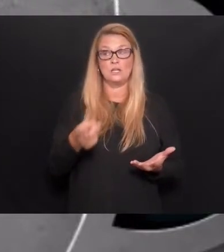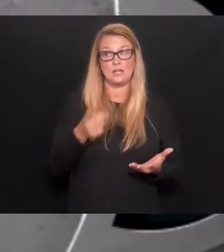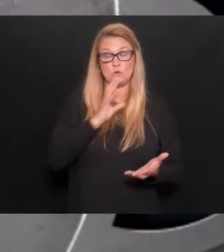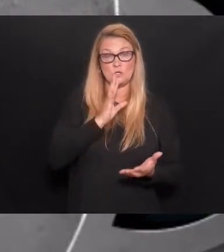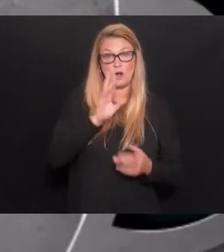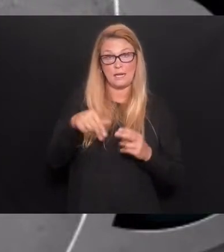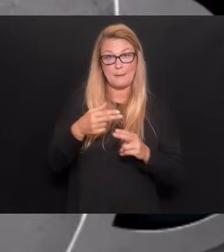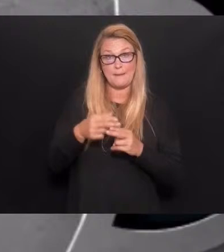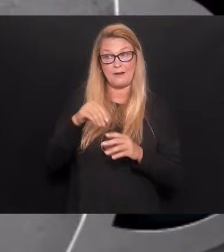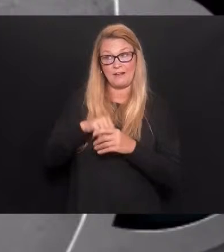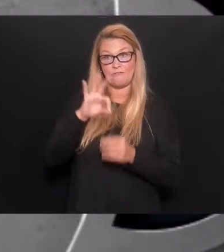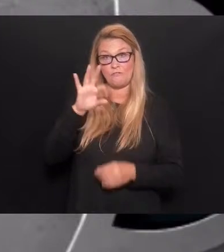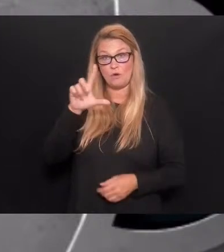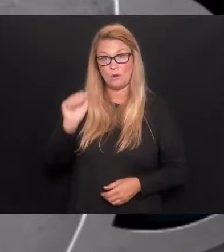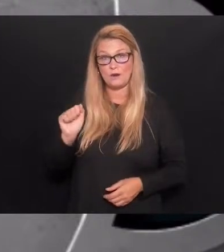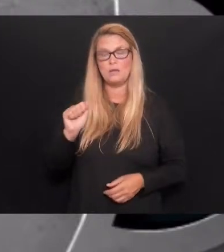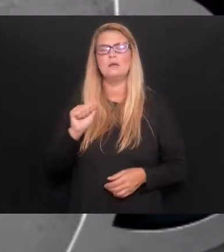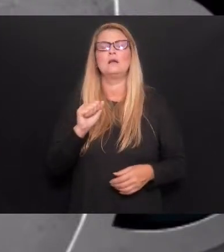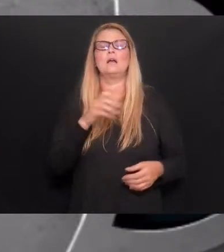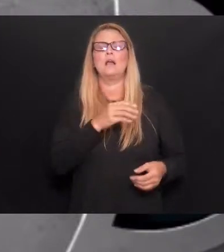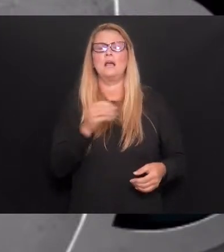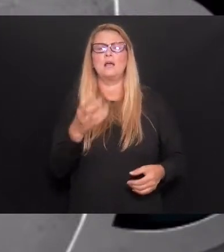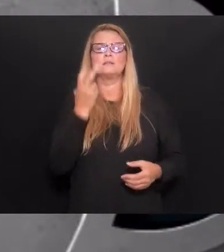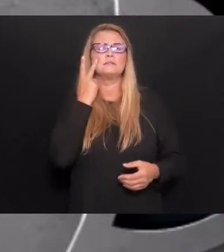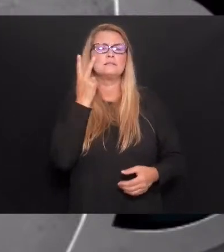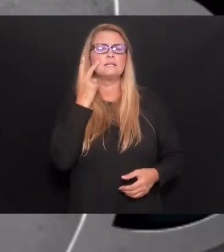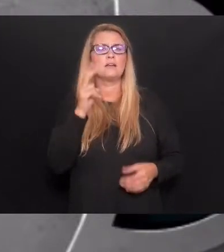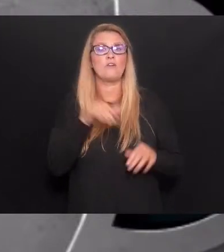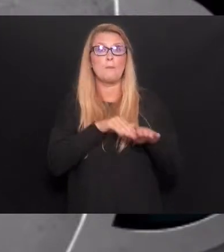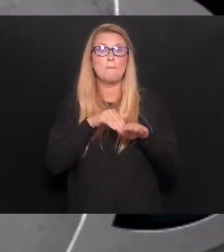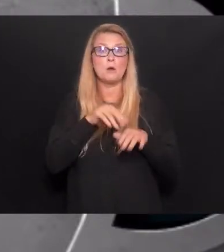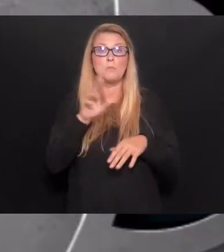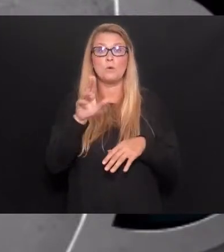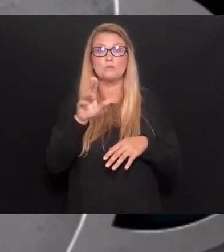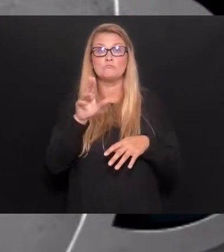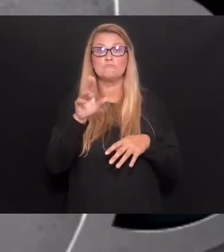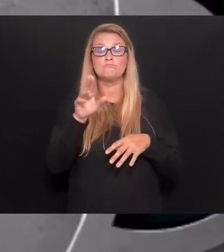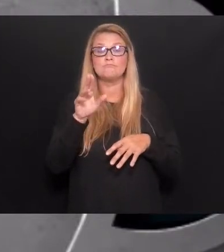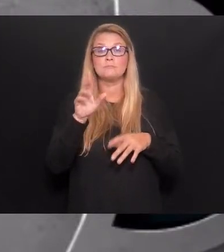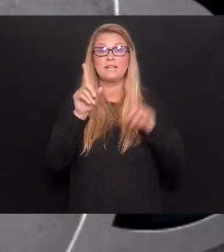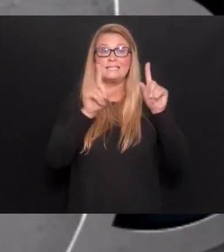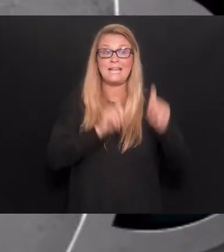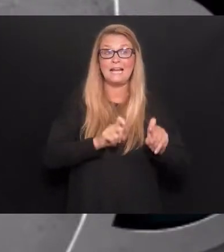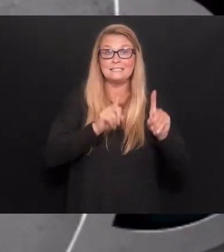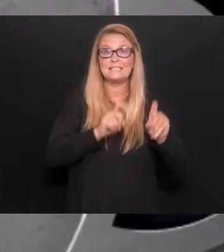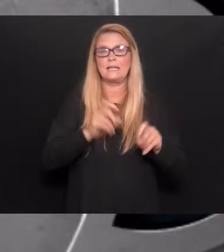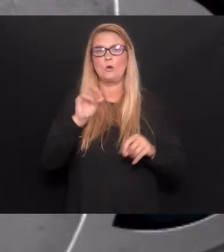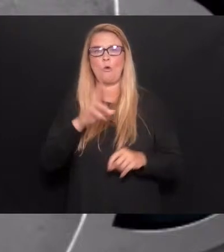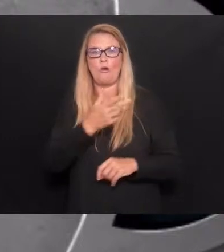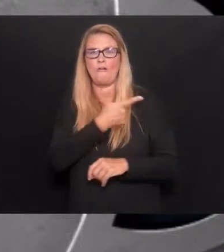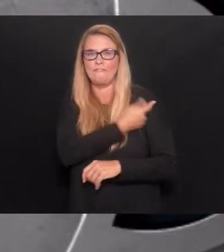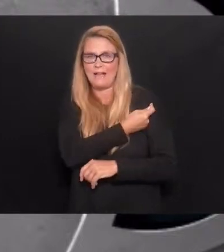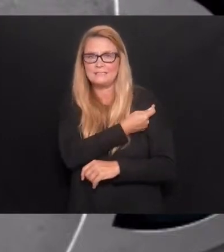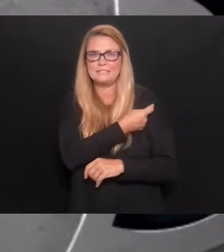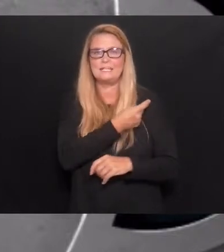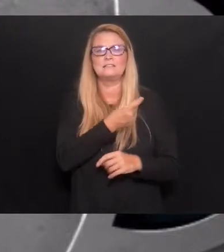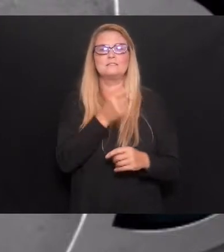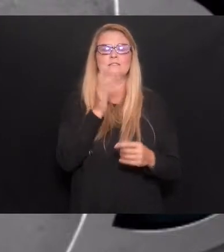referring to. We also want to see if mobile units that offer the testing or the vaccines can have